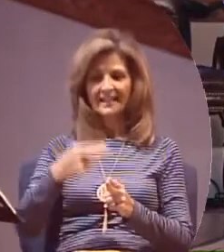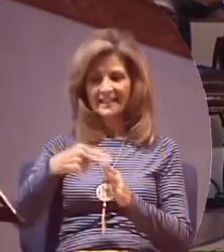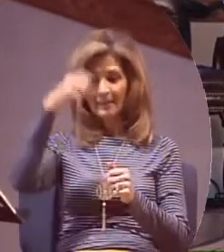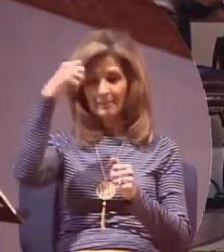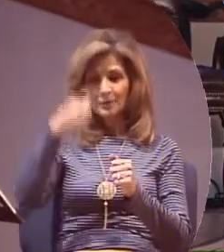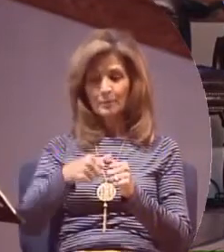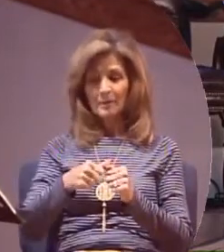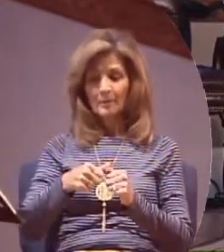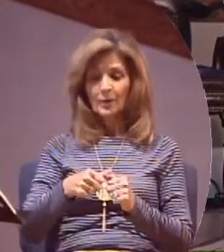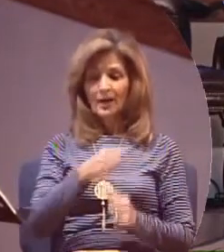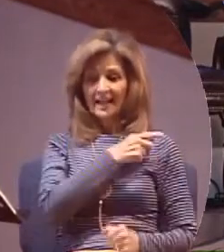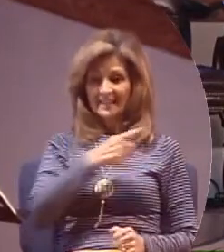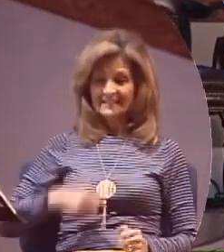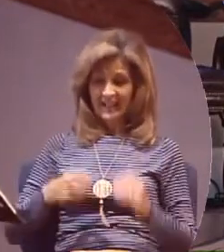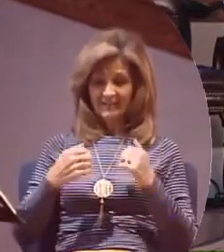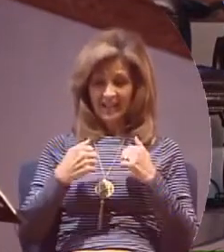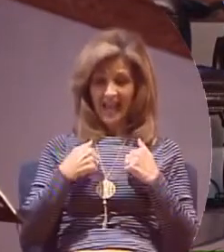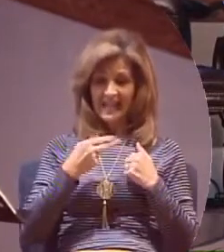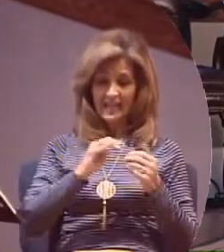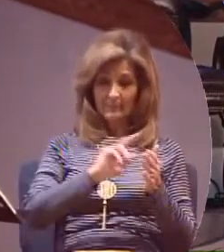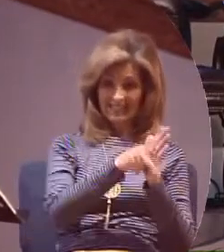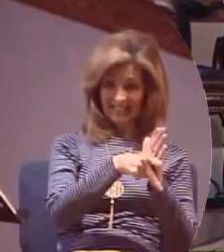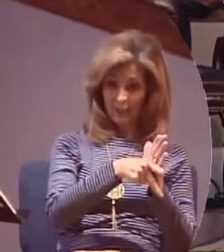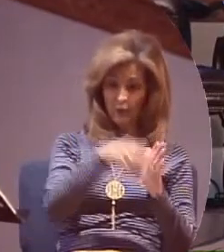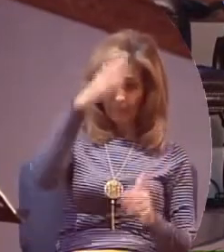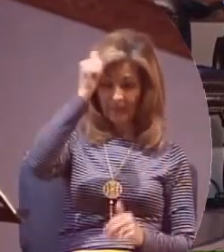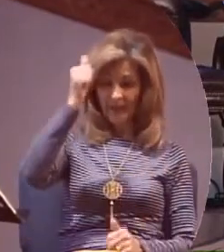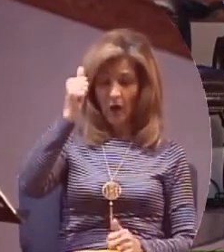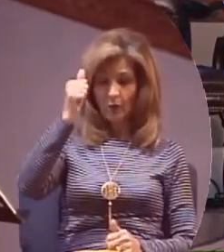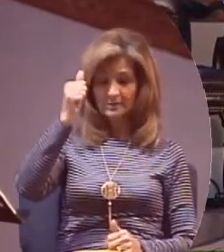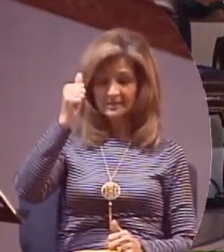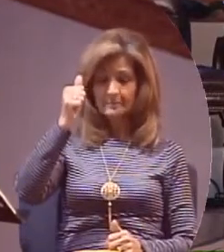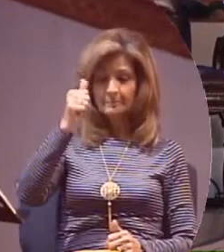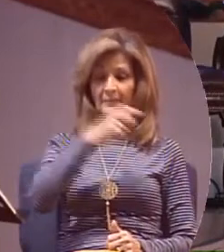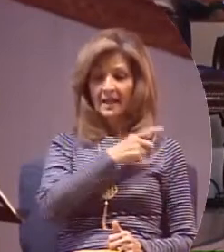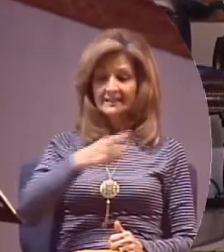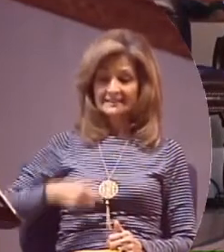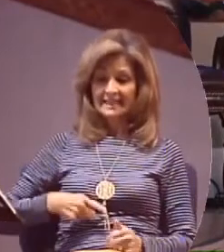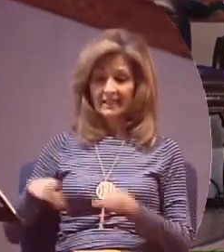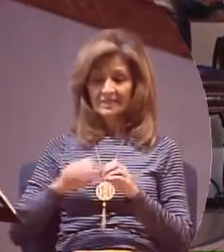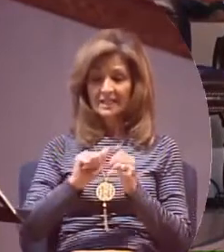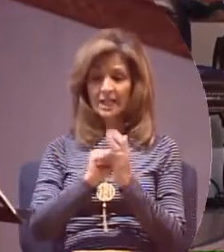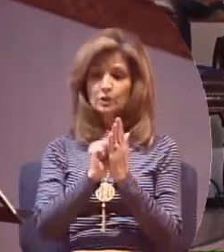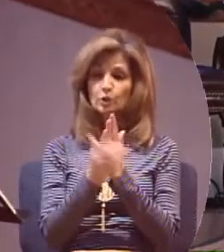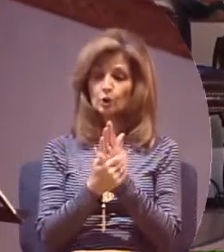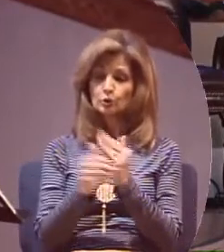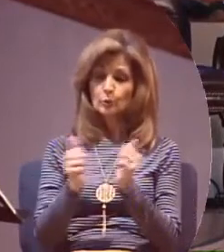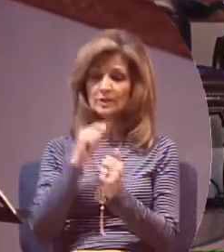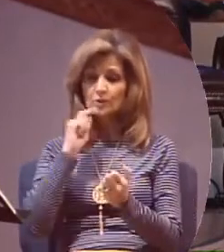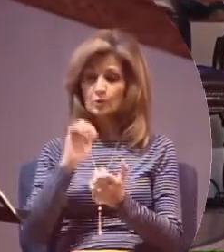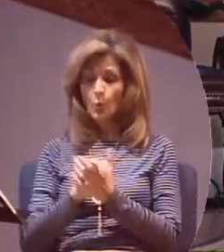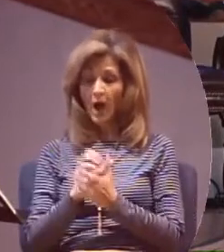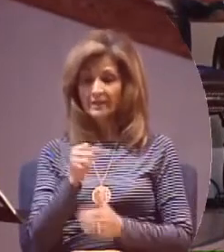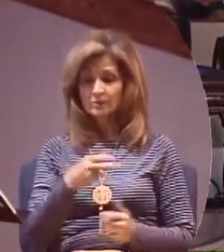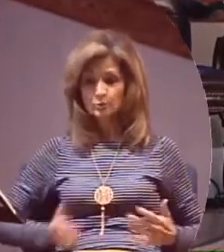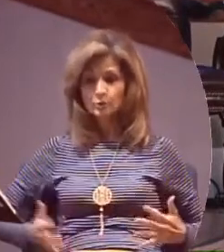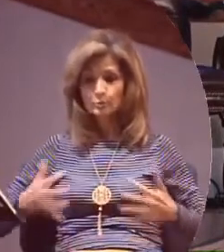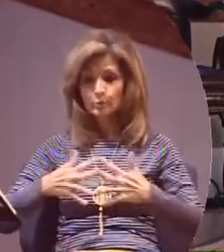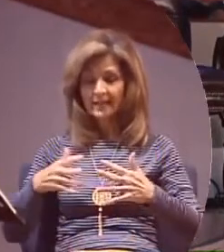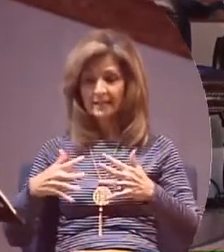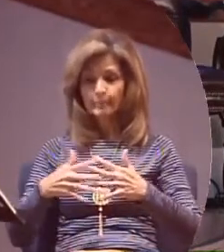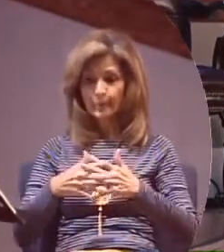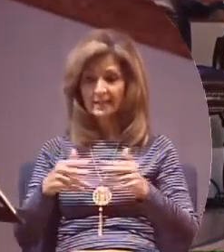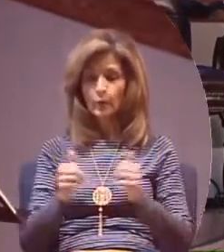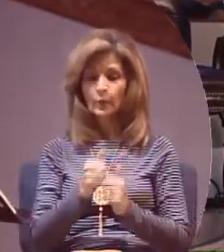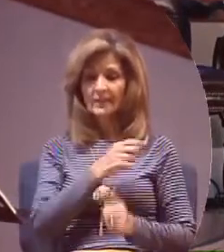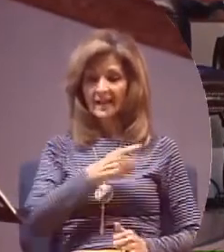had Uriah killed because David got his wife, committed adultery with his wife. She became expectant with David's baby, and so